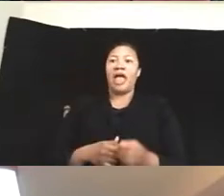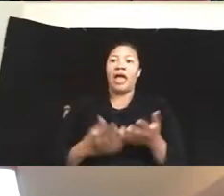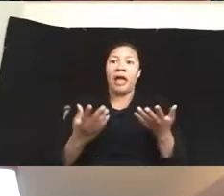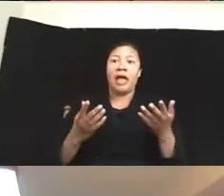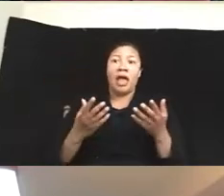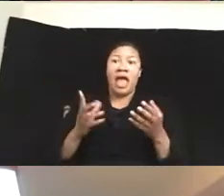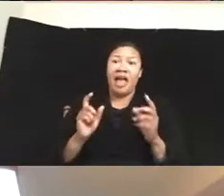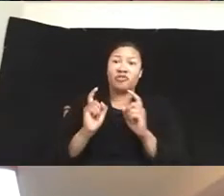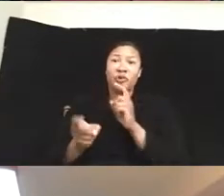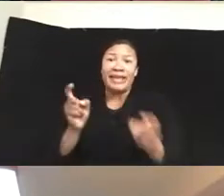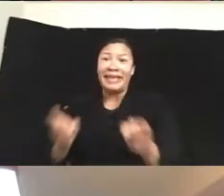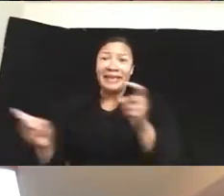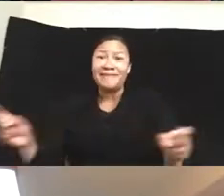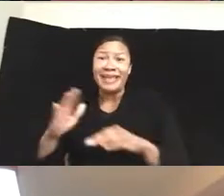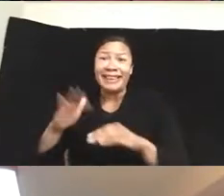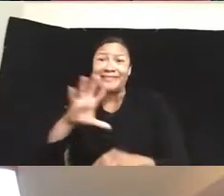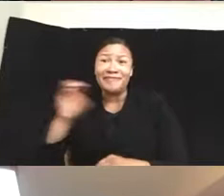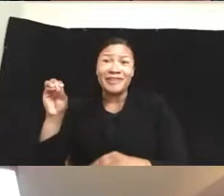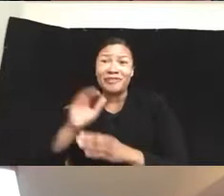least 50